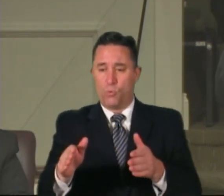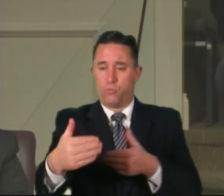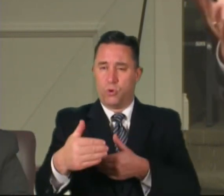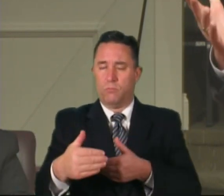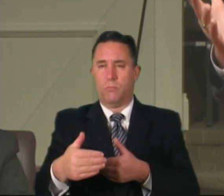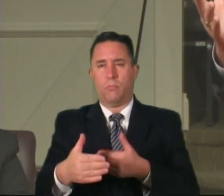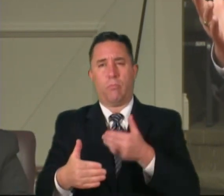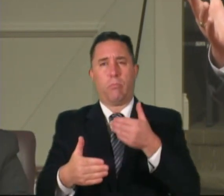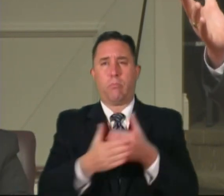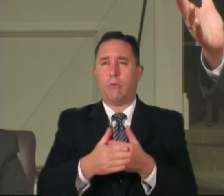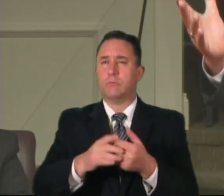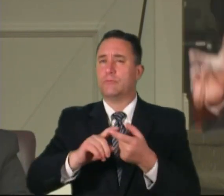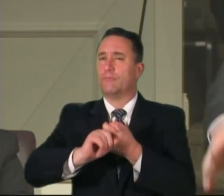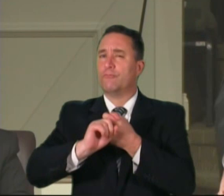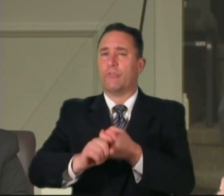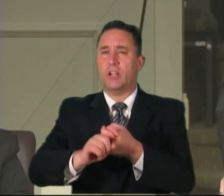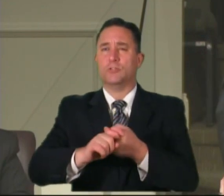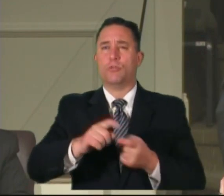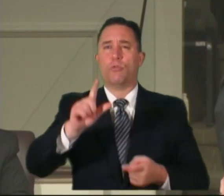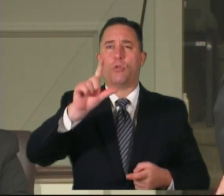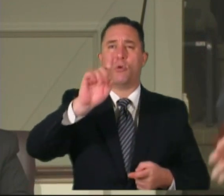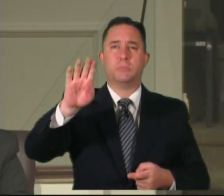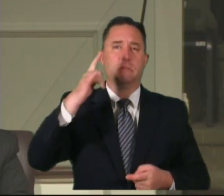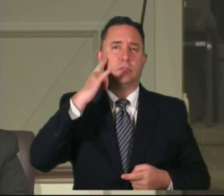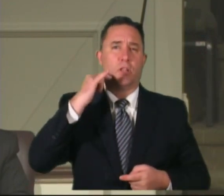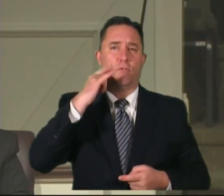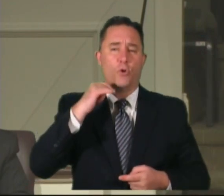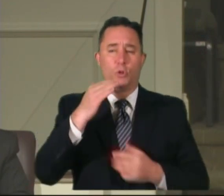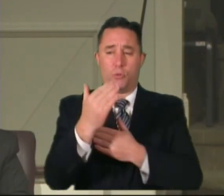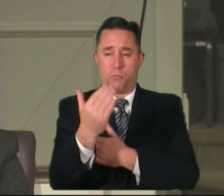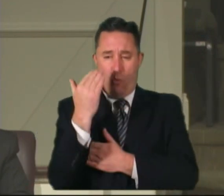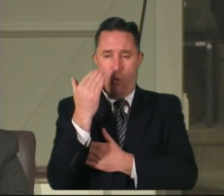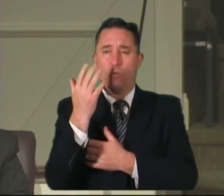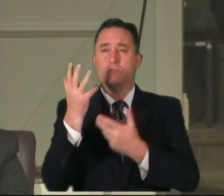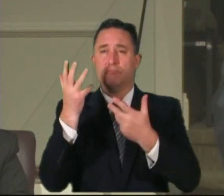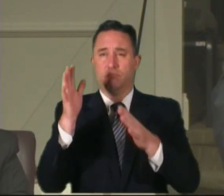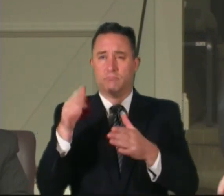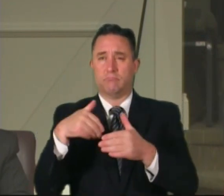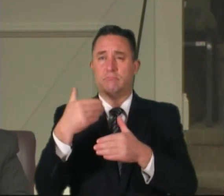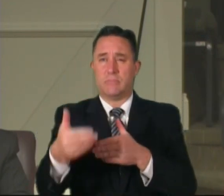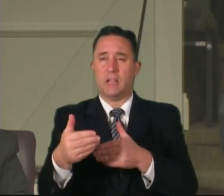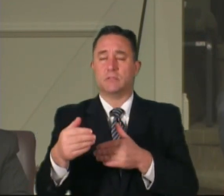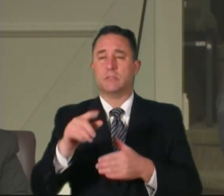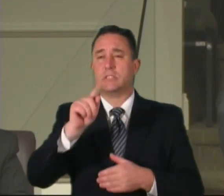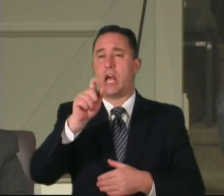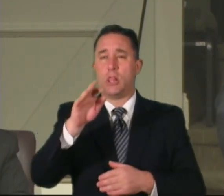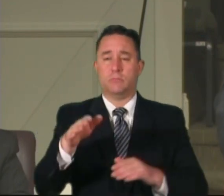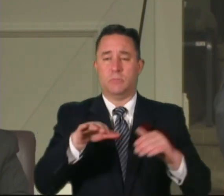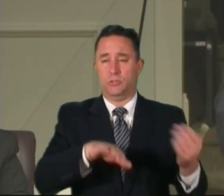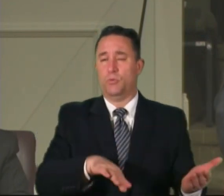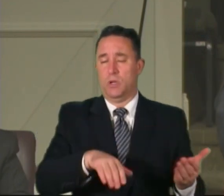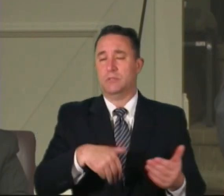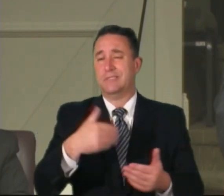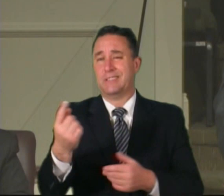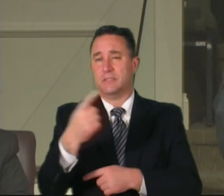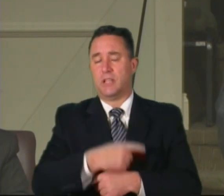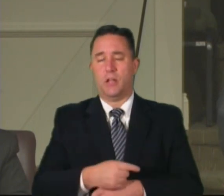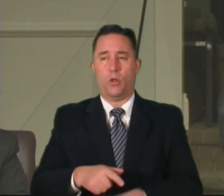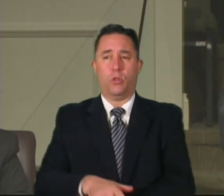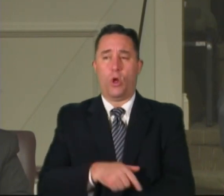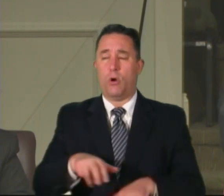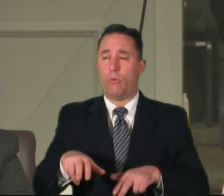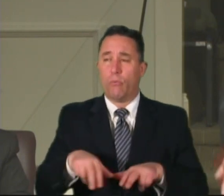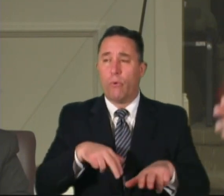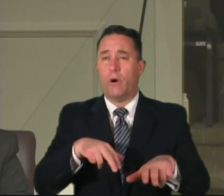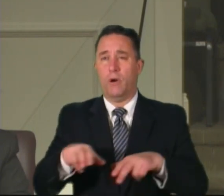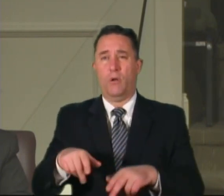our closest friends in Long Beach, California, on the morning after our son Tyler passed away. It was a long walk. It was